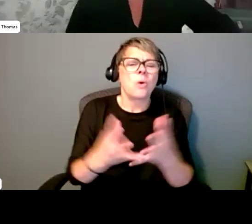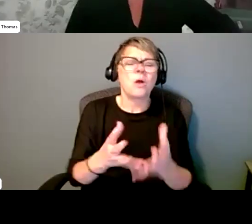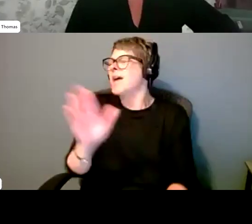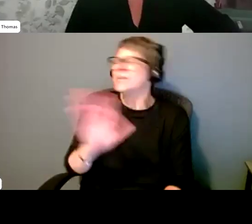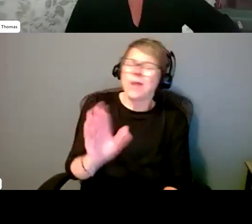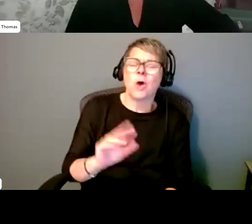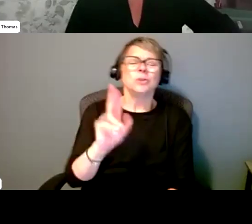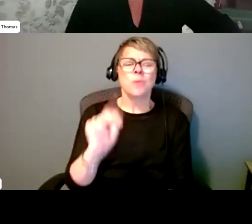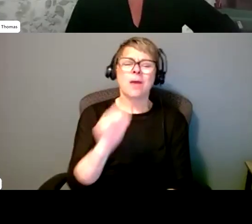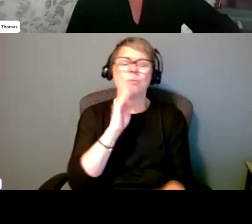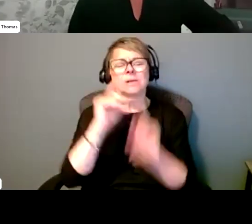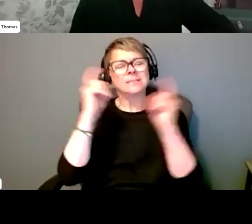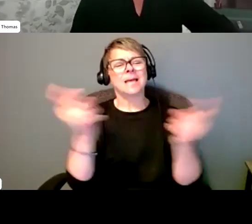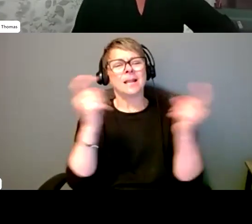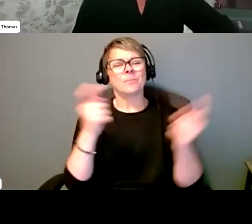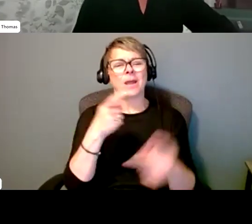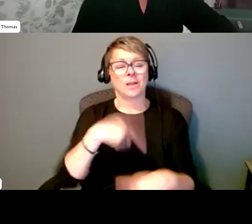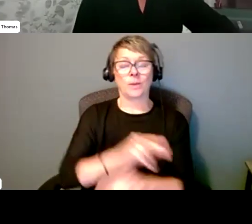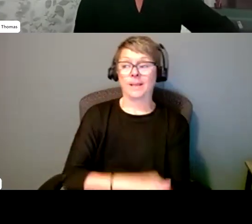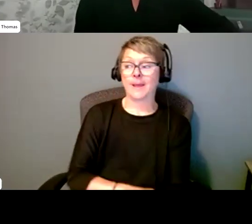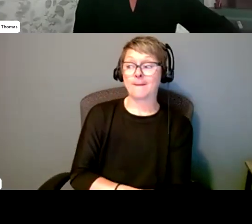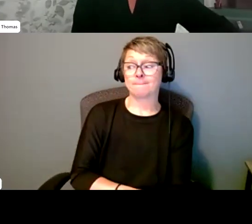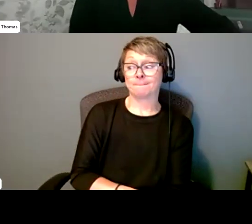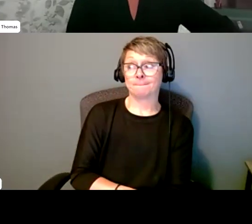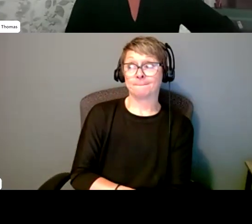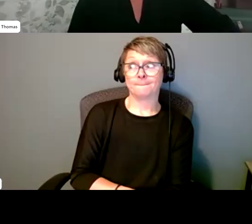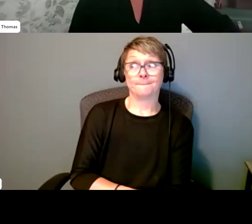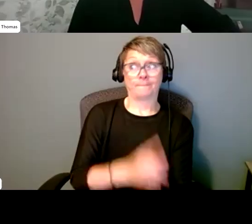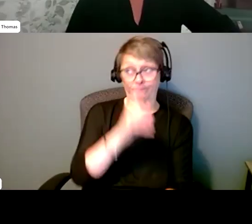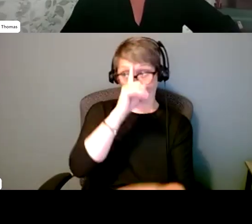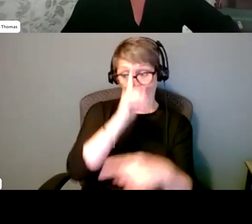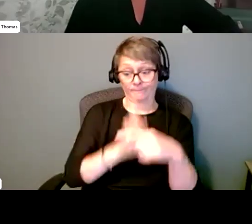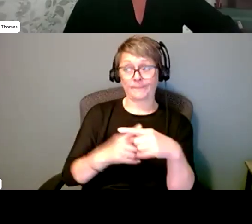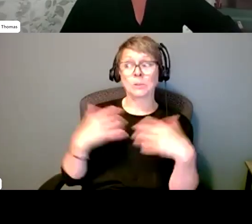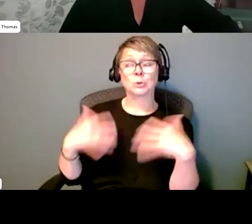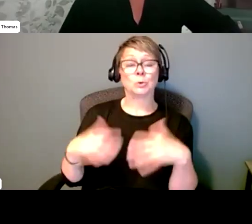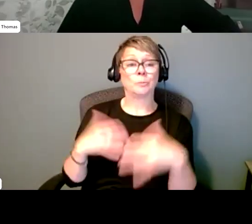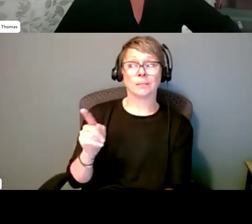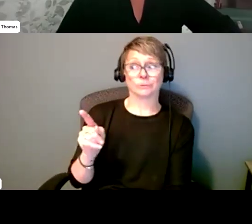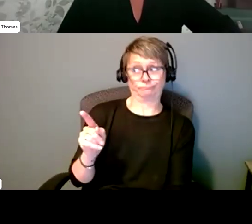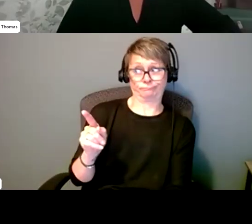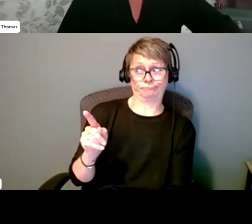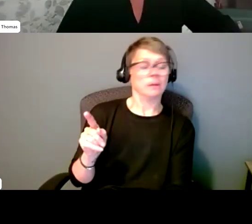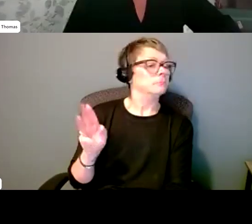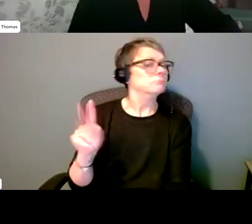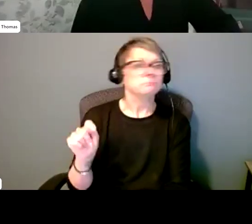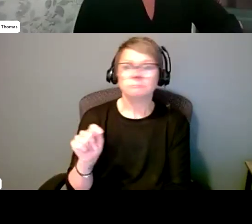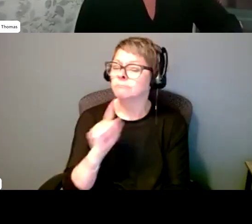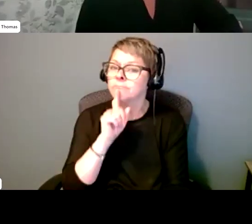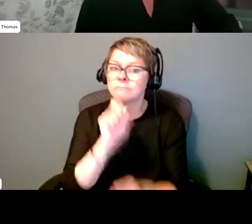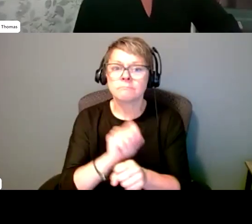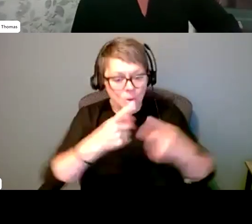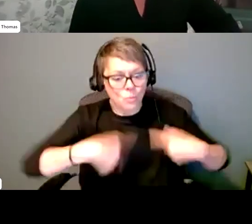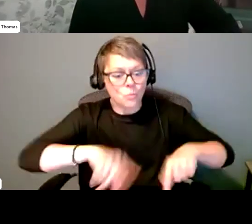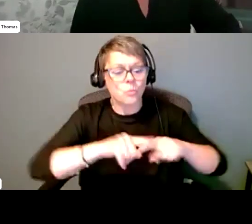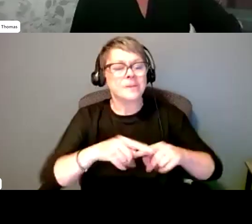thought she was just inspiring, maybe a little bit overly optimistic, but we had that same conversations. Let's get a convention,